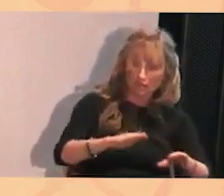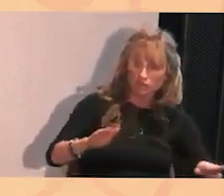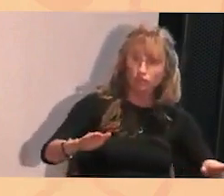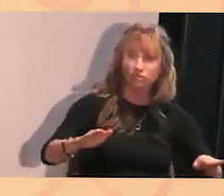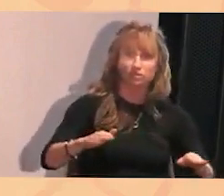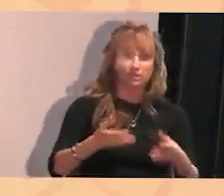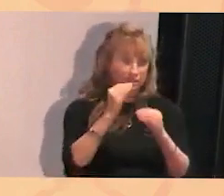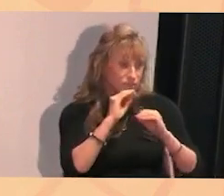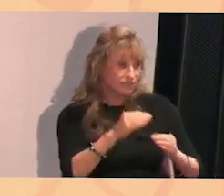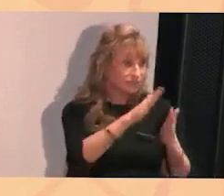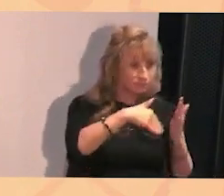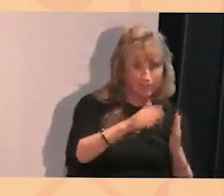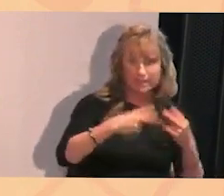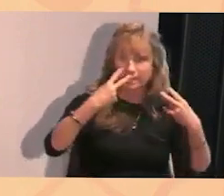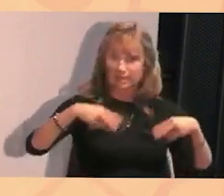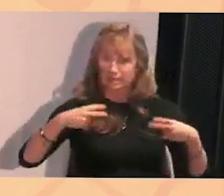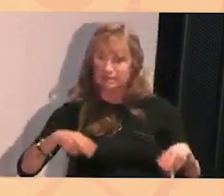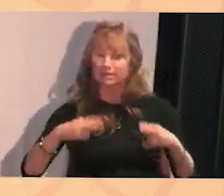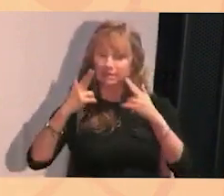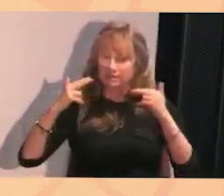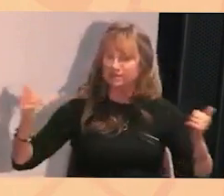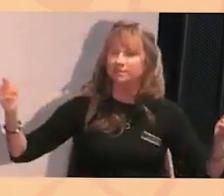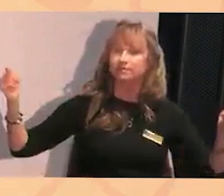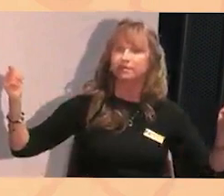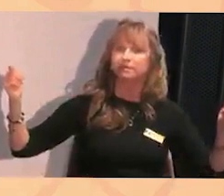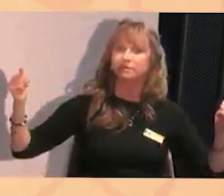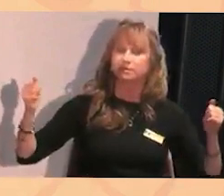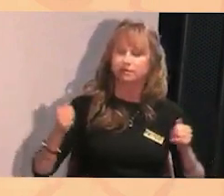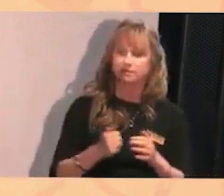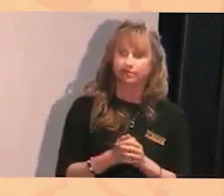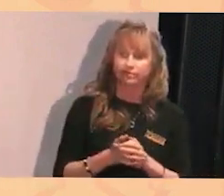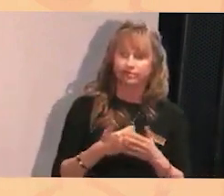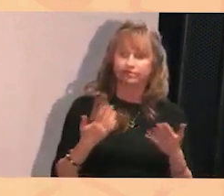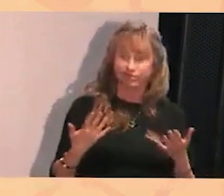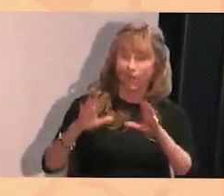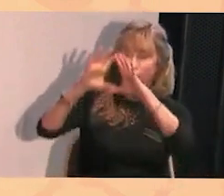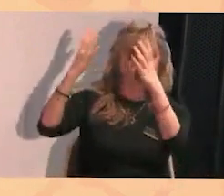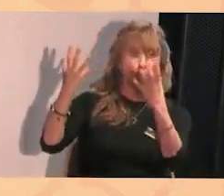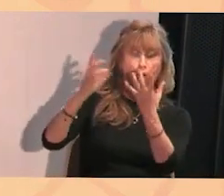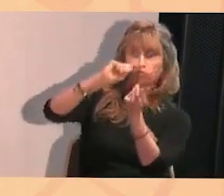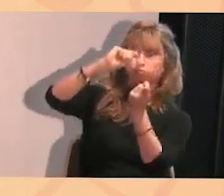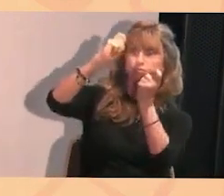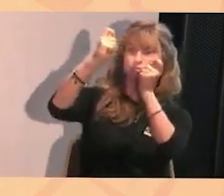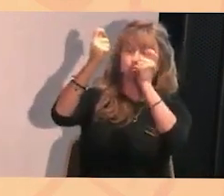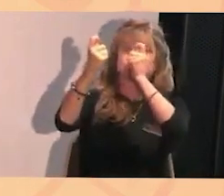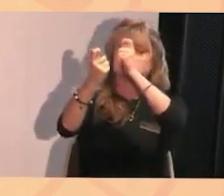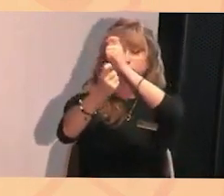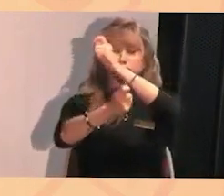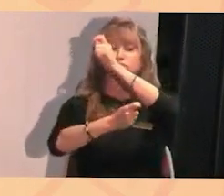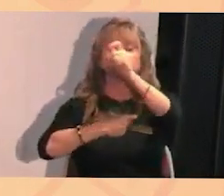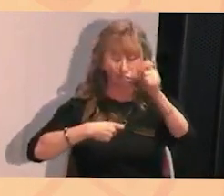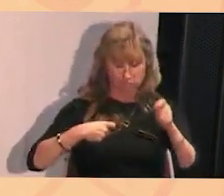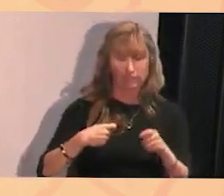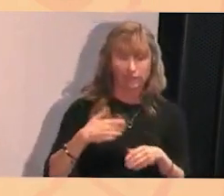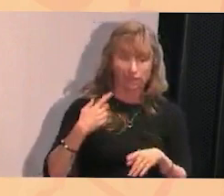to sing, to dance, to ritualize our lives, even though the world is changing around us in such a rapid manner?